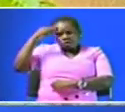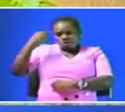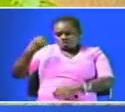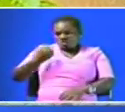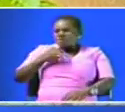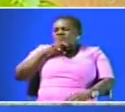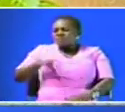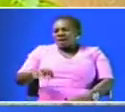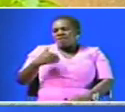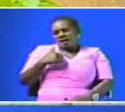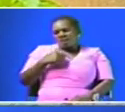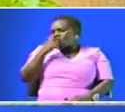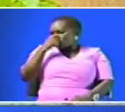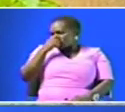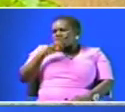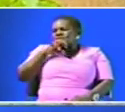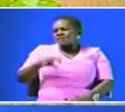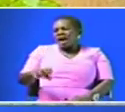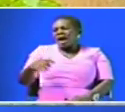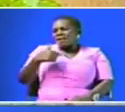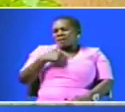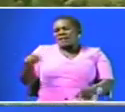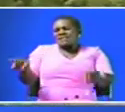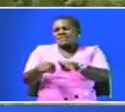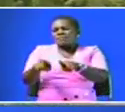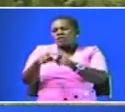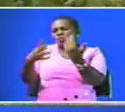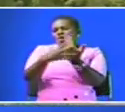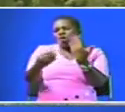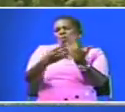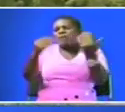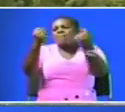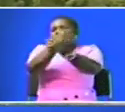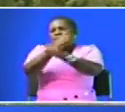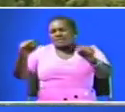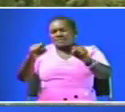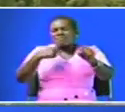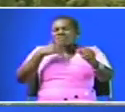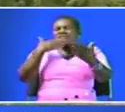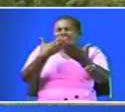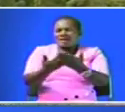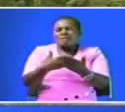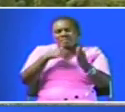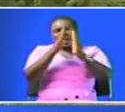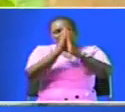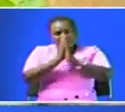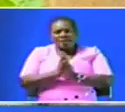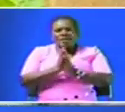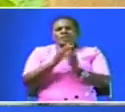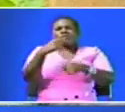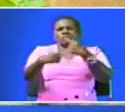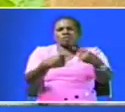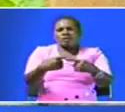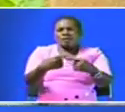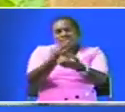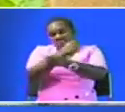boy, I wish he will take that step, and I will be very grateful, and it is still my prayer. At